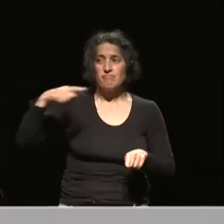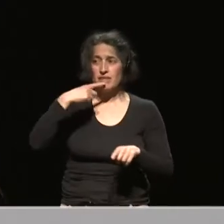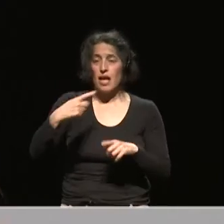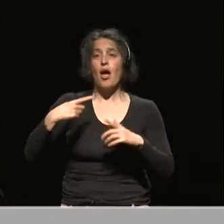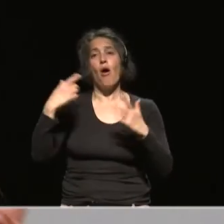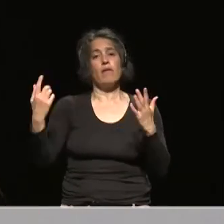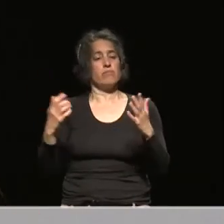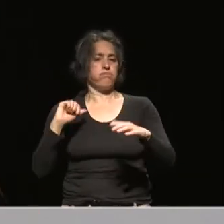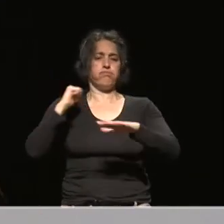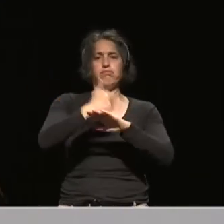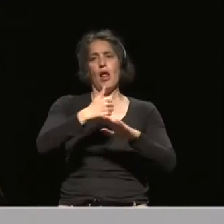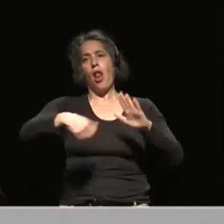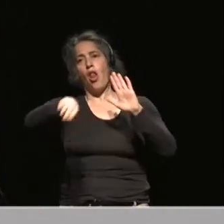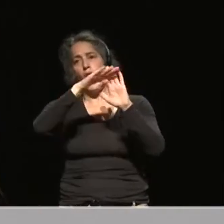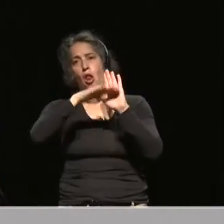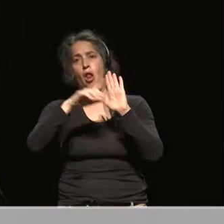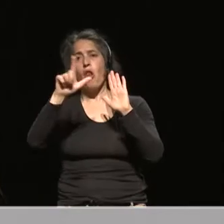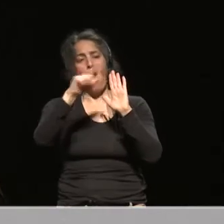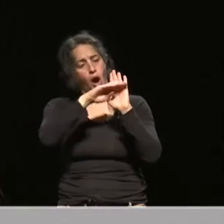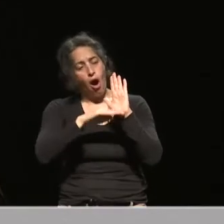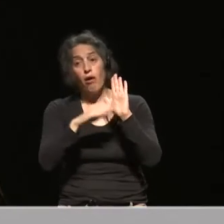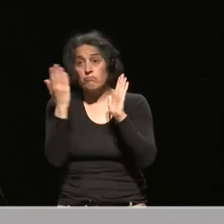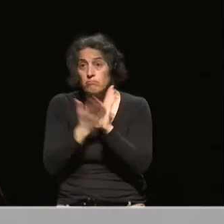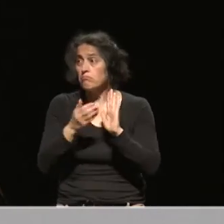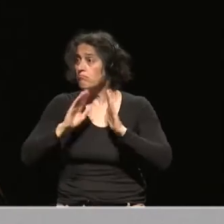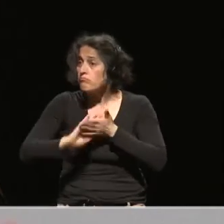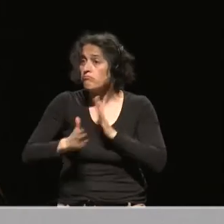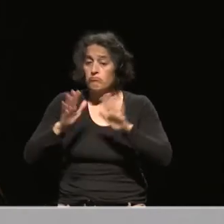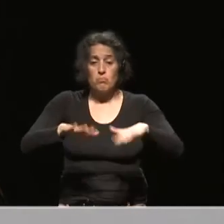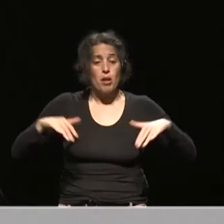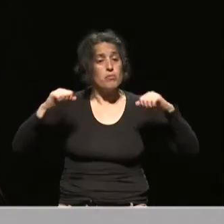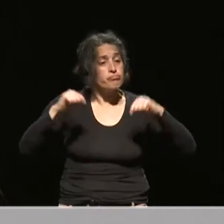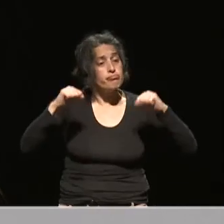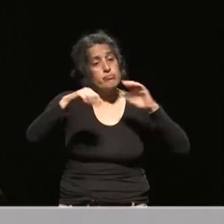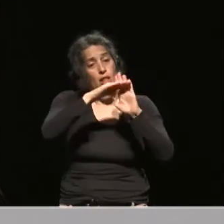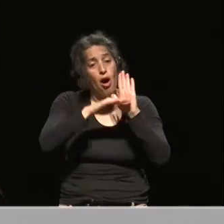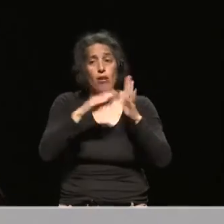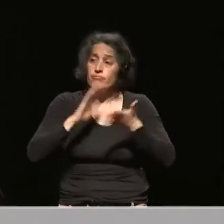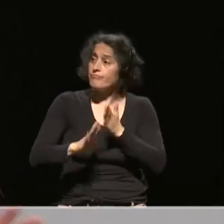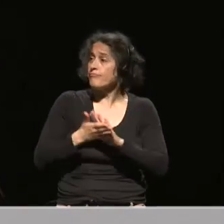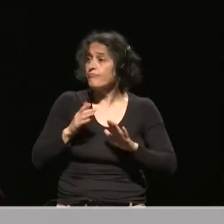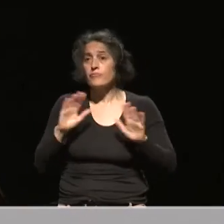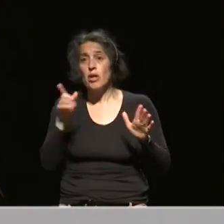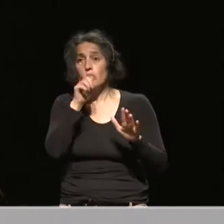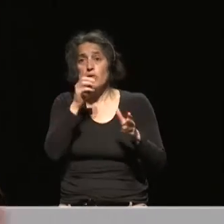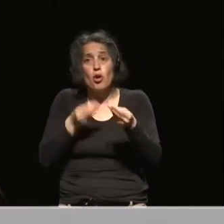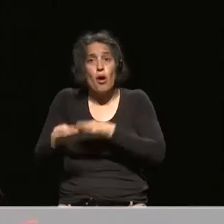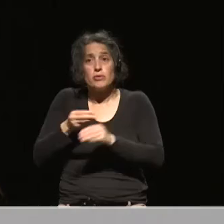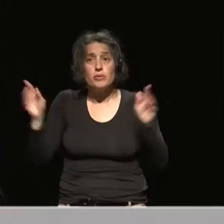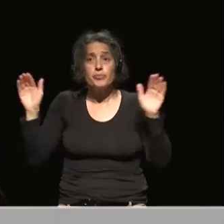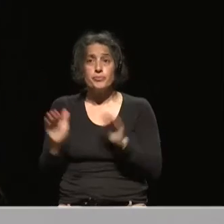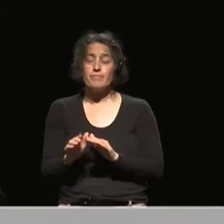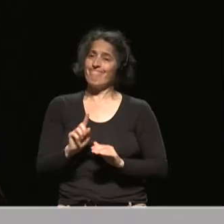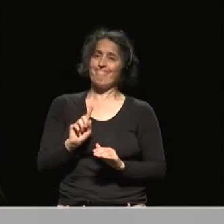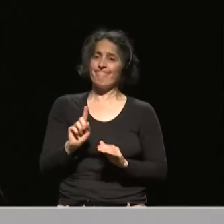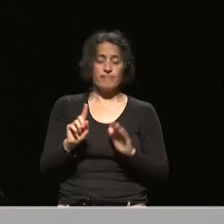It's also about implementation of the same laws, and it's also a cultural problem. And I know it very well, and the